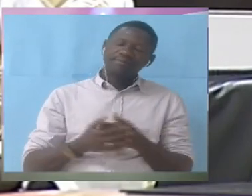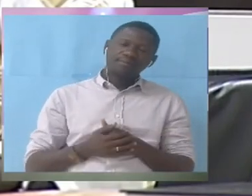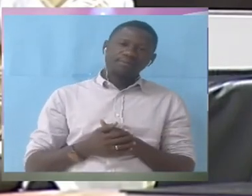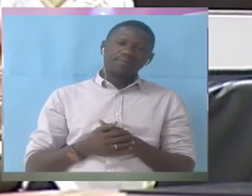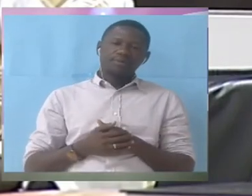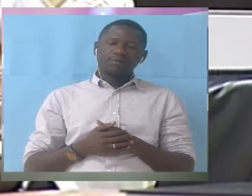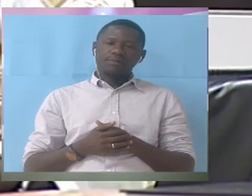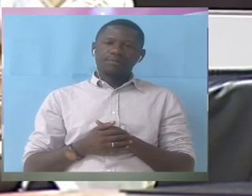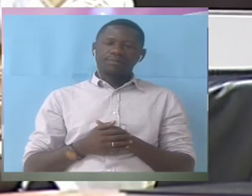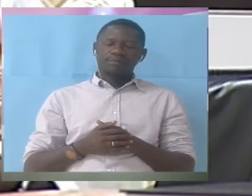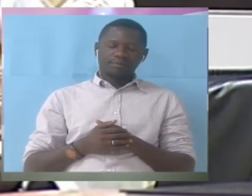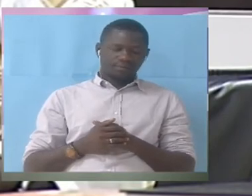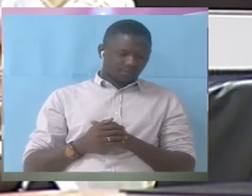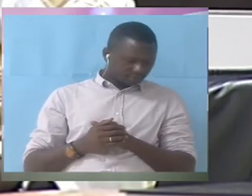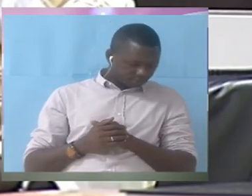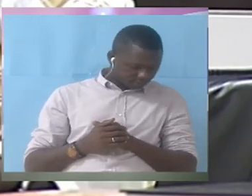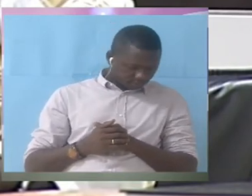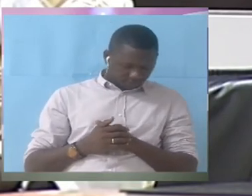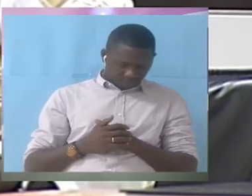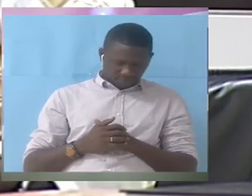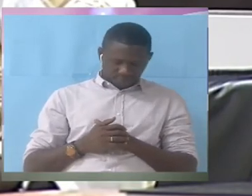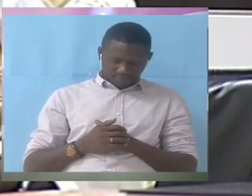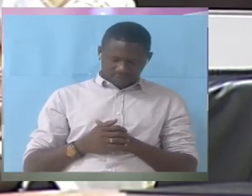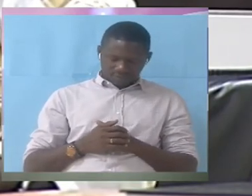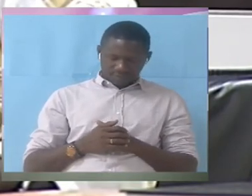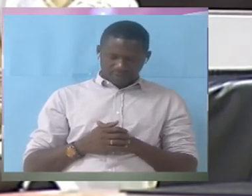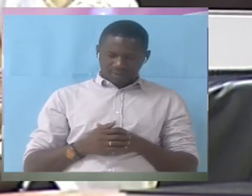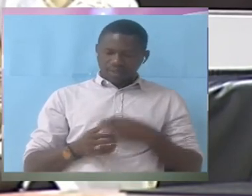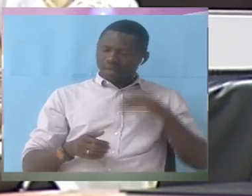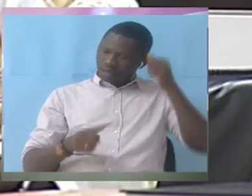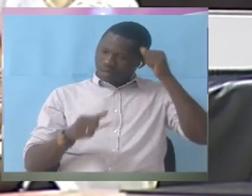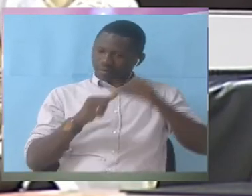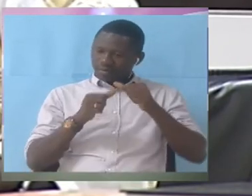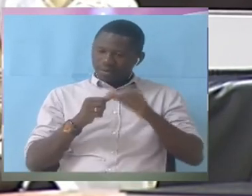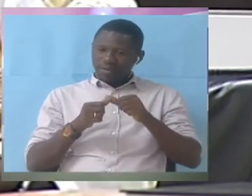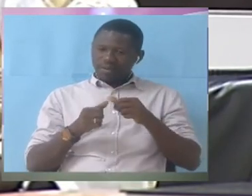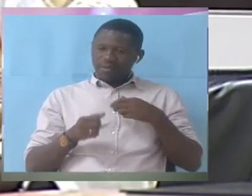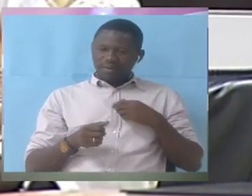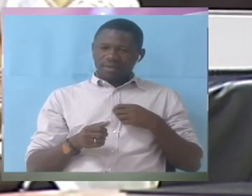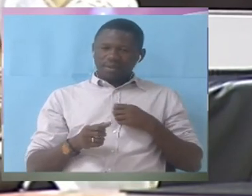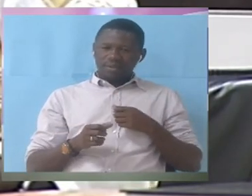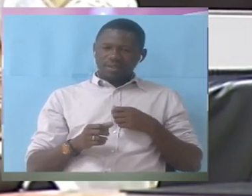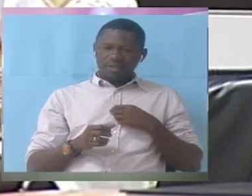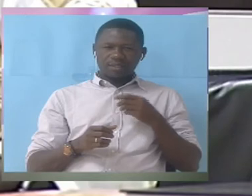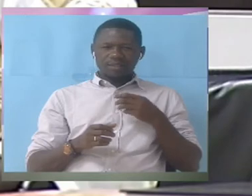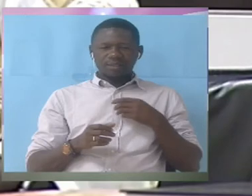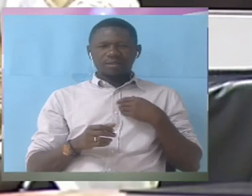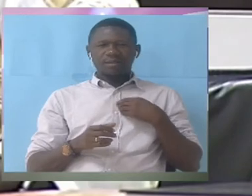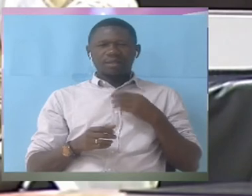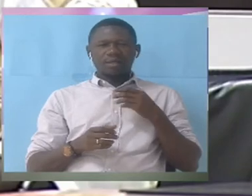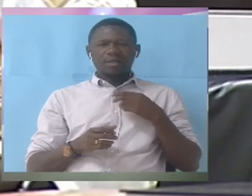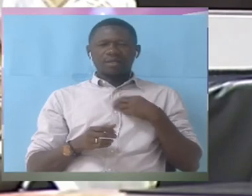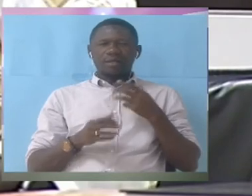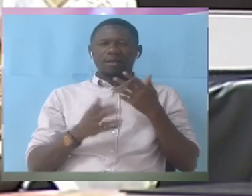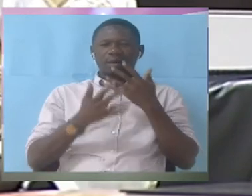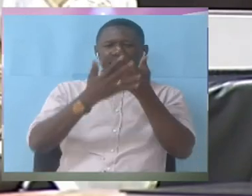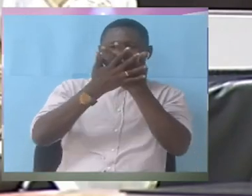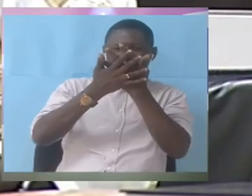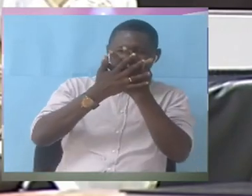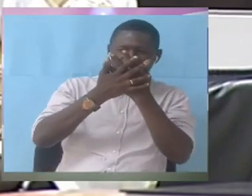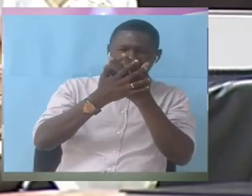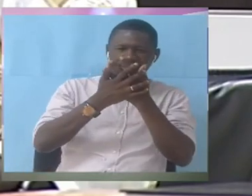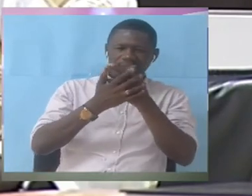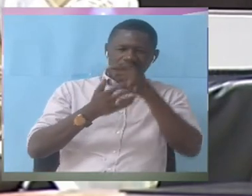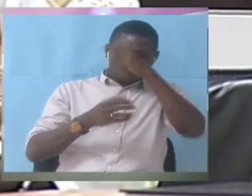faral di def di play draft. And I remember I targeted a prison officer, Cisse was his name. Ma